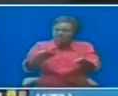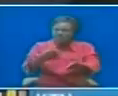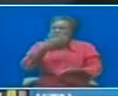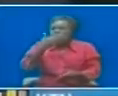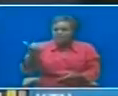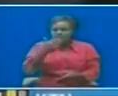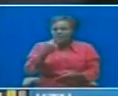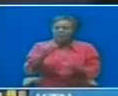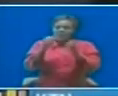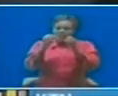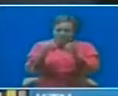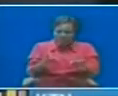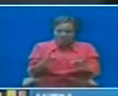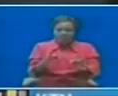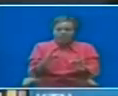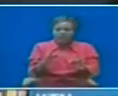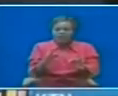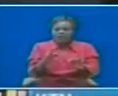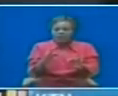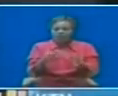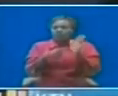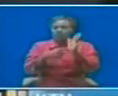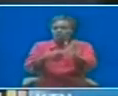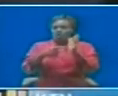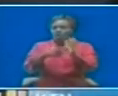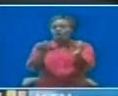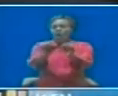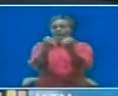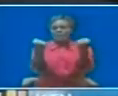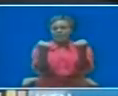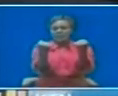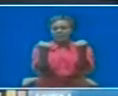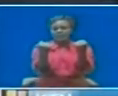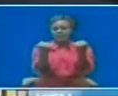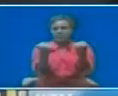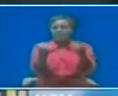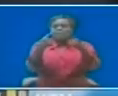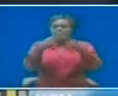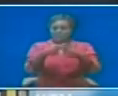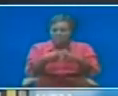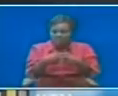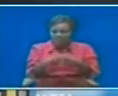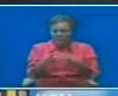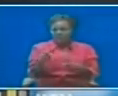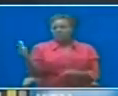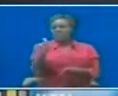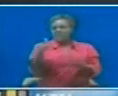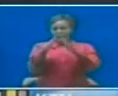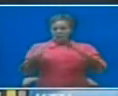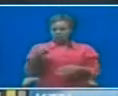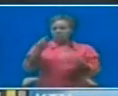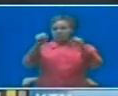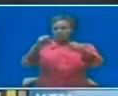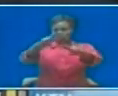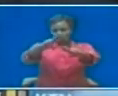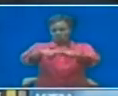content, even if it is coverage of a particular happening. But if this media house can just sit